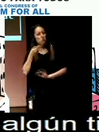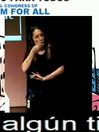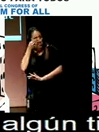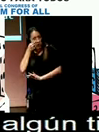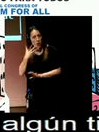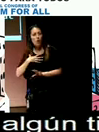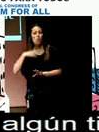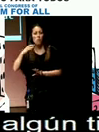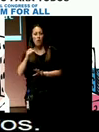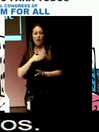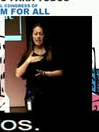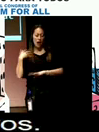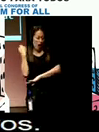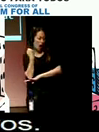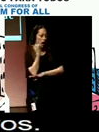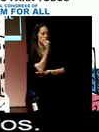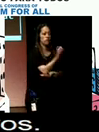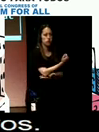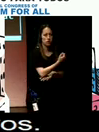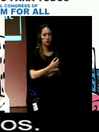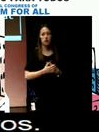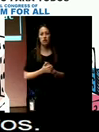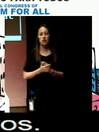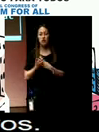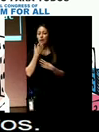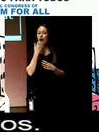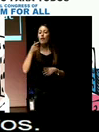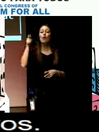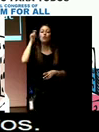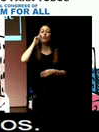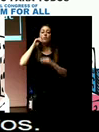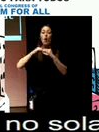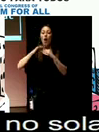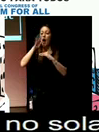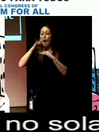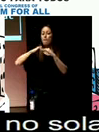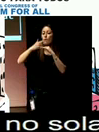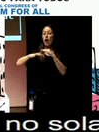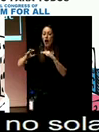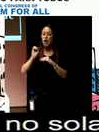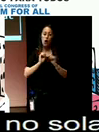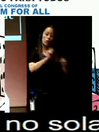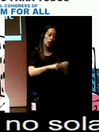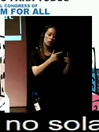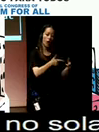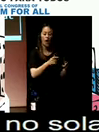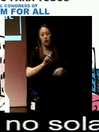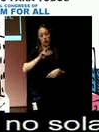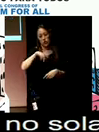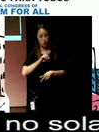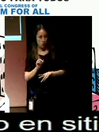beach sides, the major cities, but it is something that could be sustained by any area